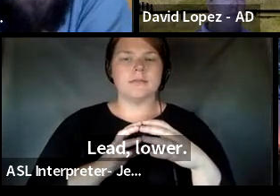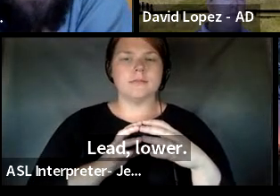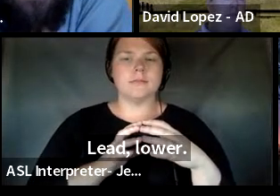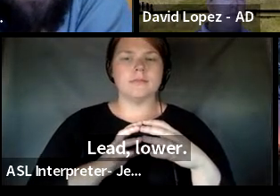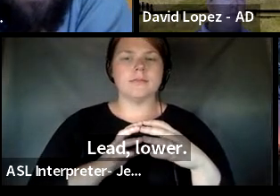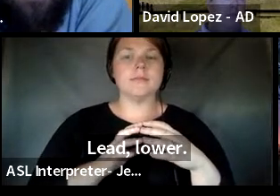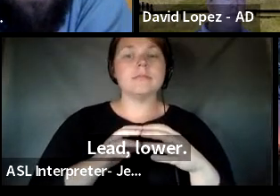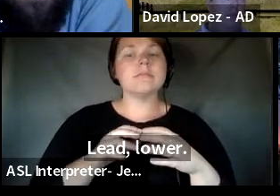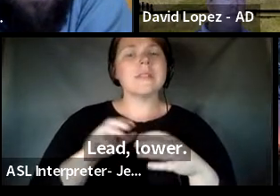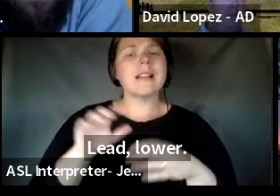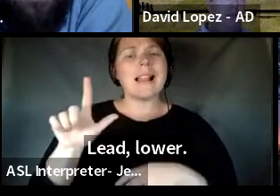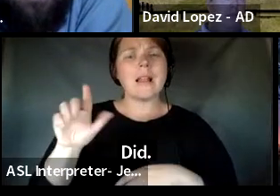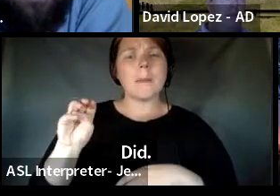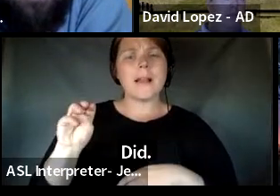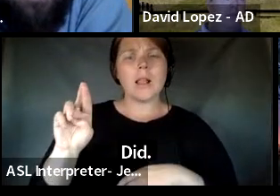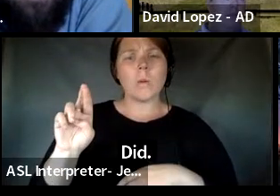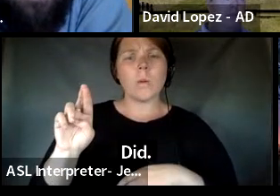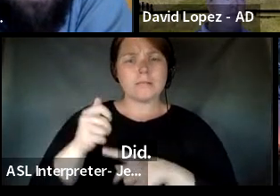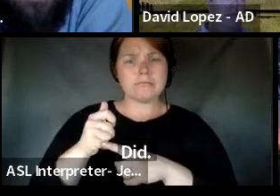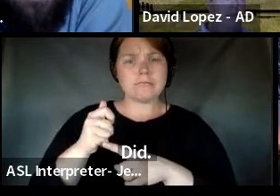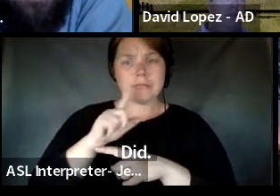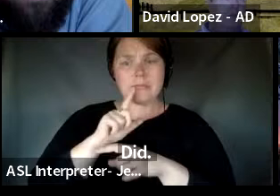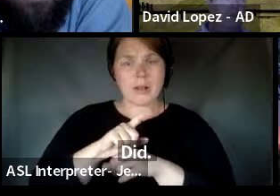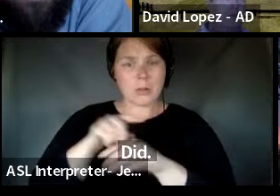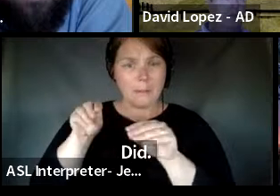Little Manila Rising plant those?